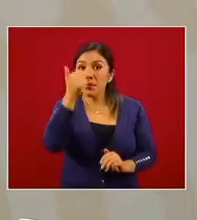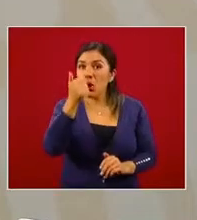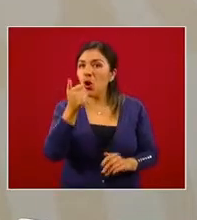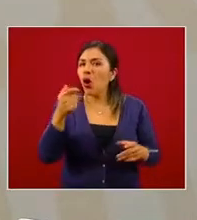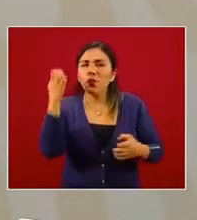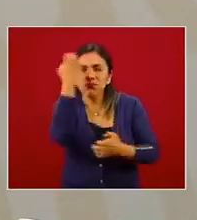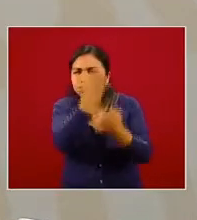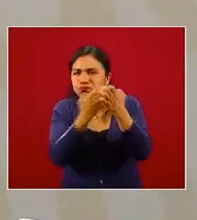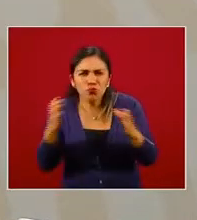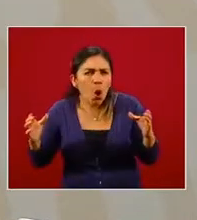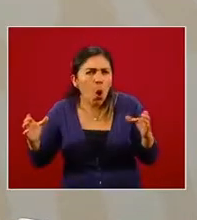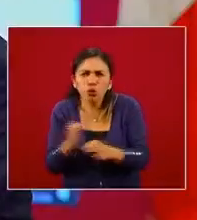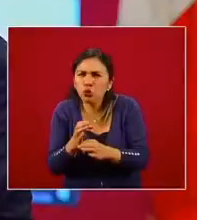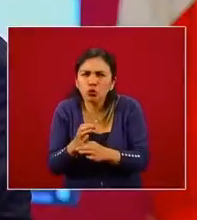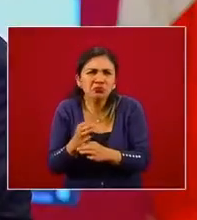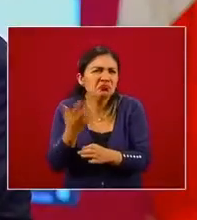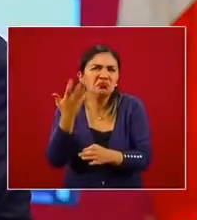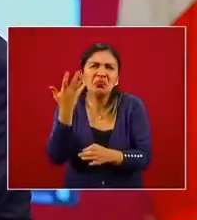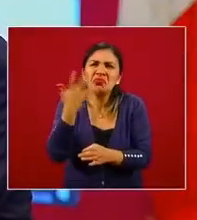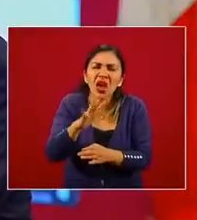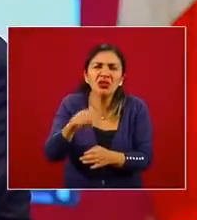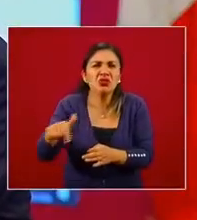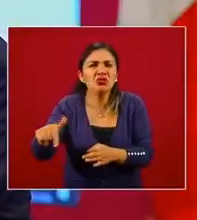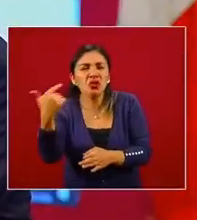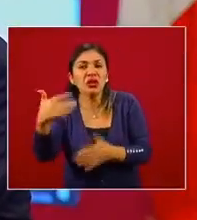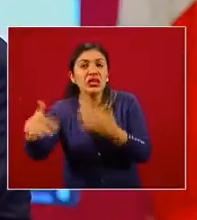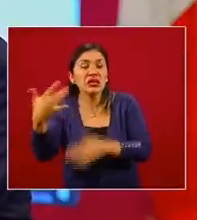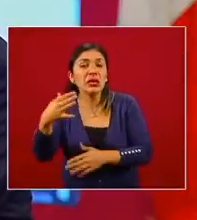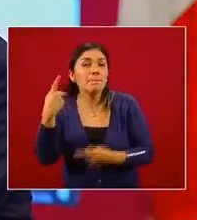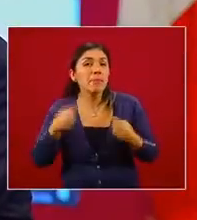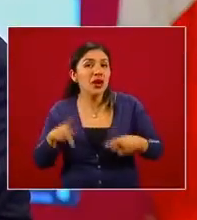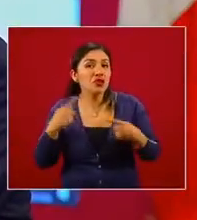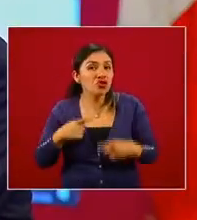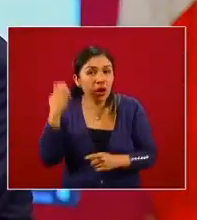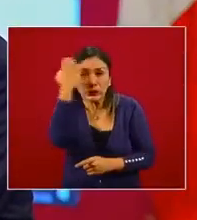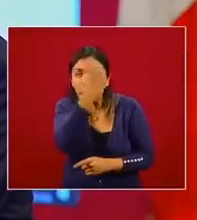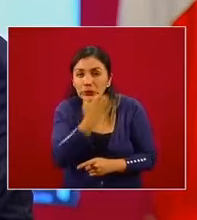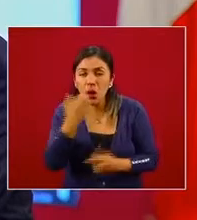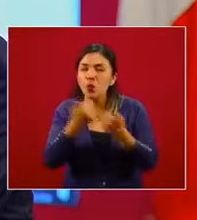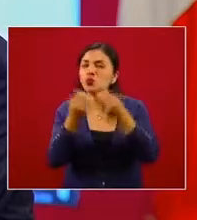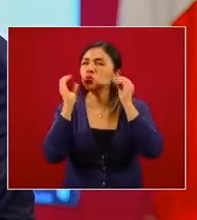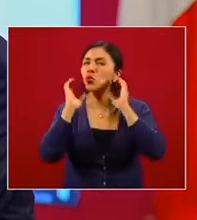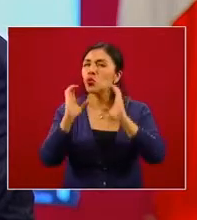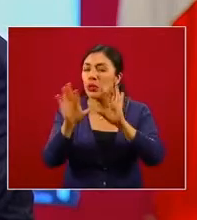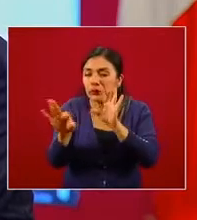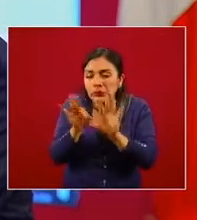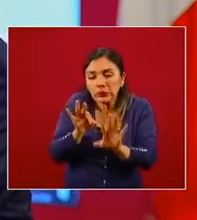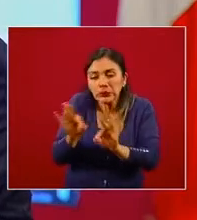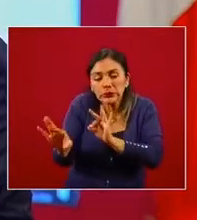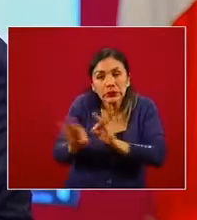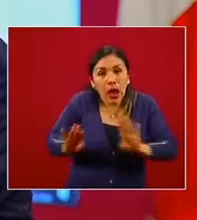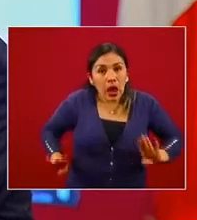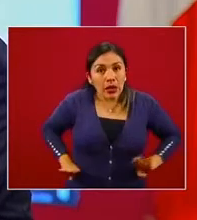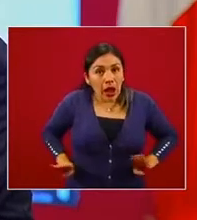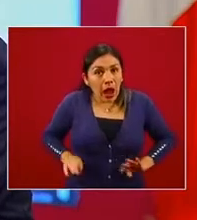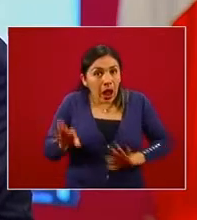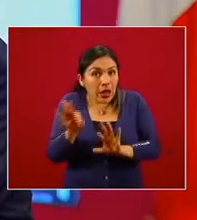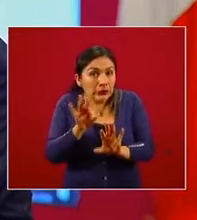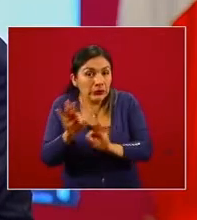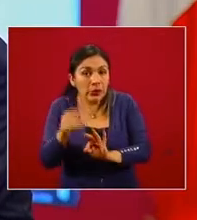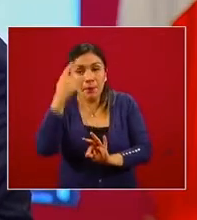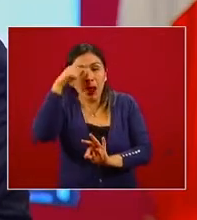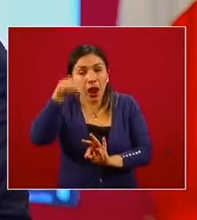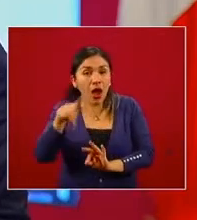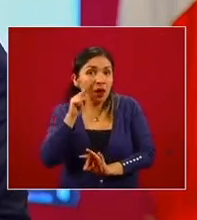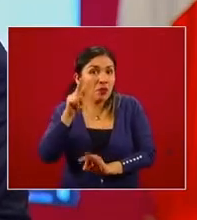there are going to be very small clinical trials, then there's going to be testing on animals, and then there is testing on people, usually very,